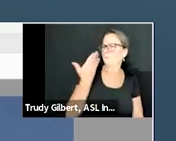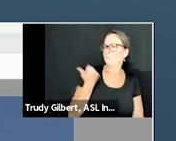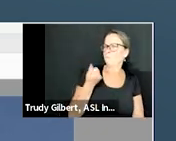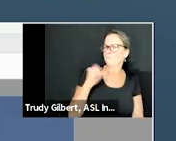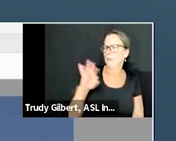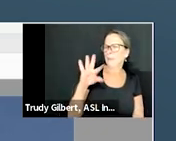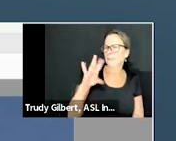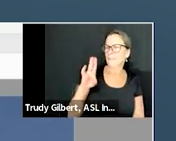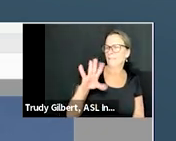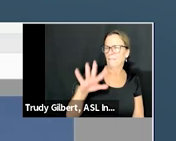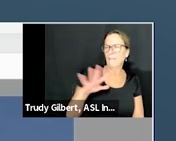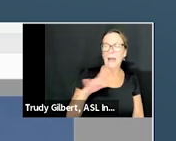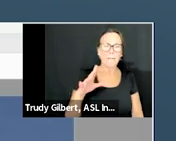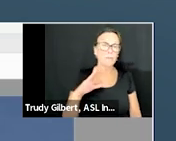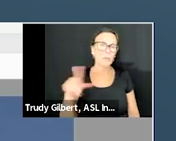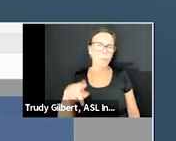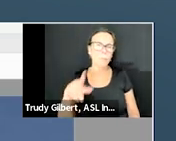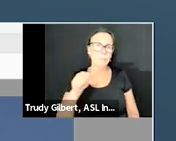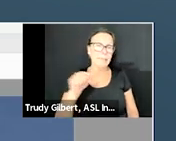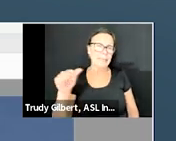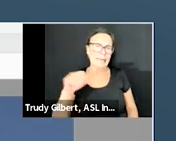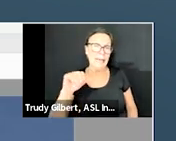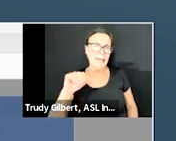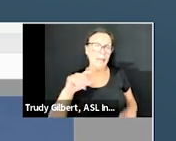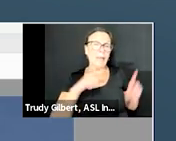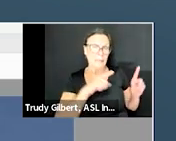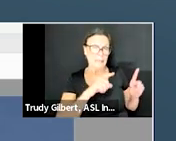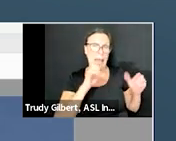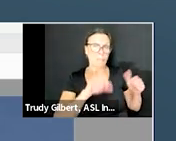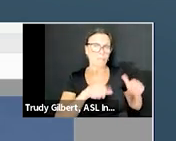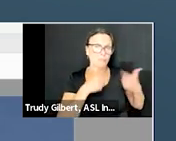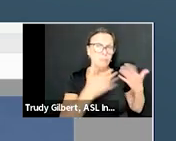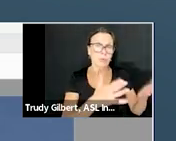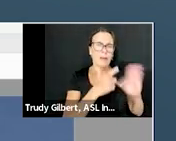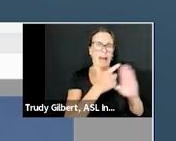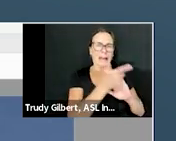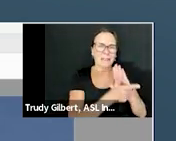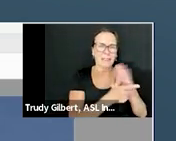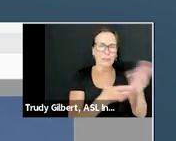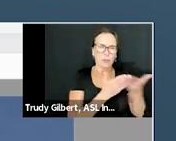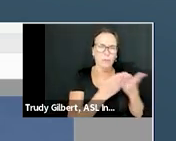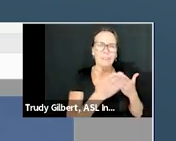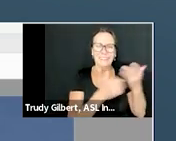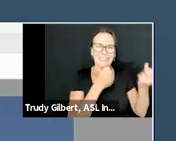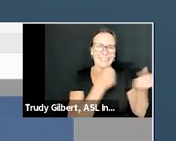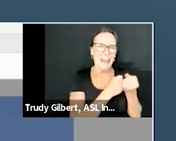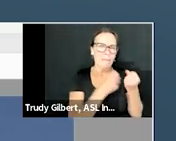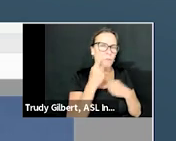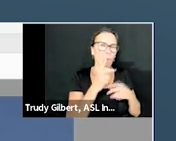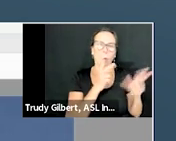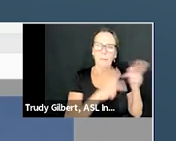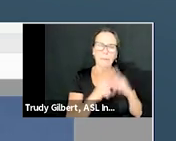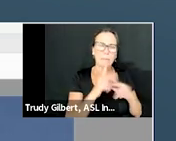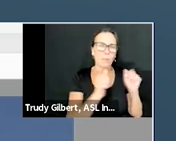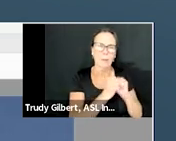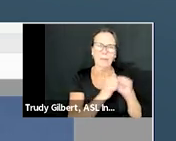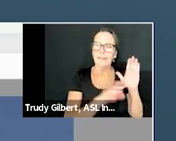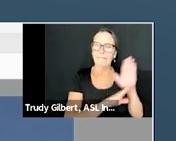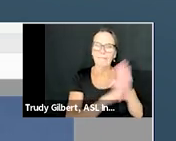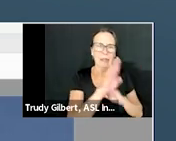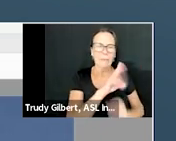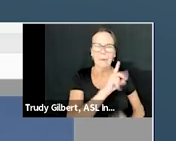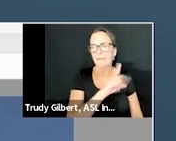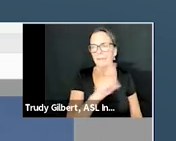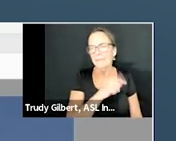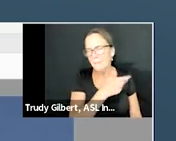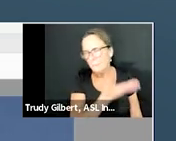to provide legal services for and advocacy for people with developmental disabilities. The number